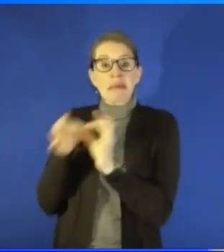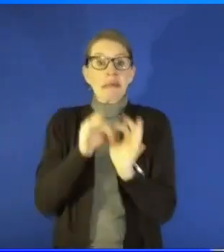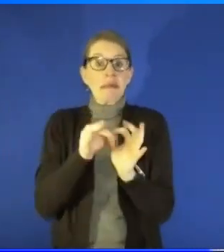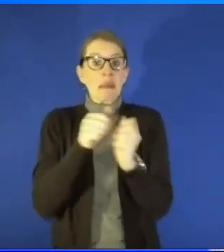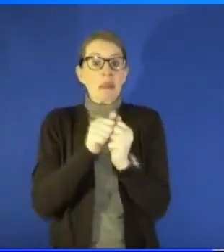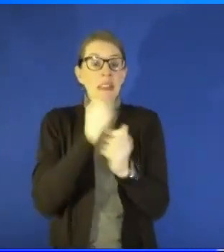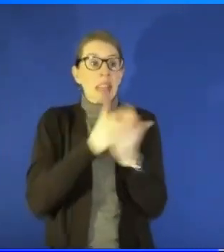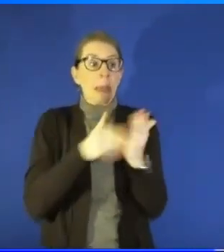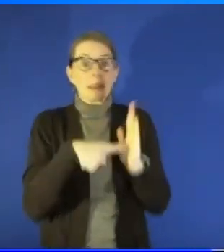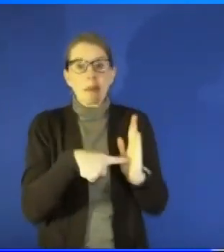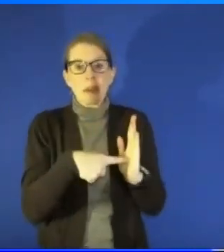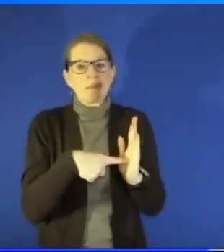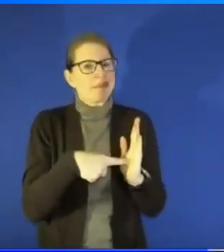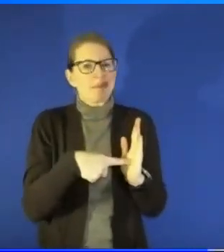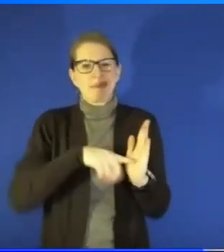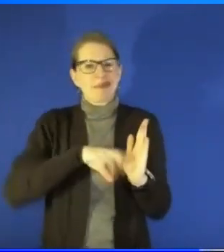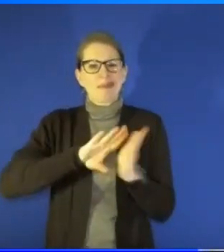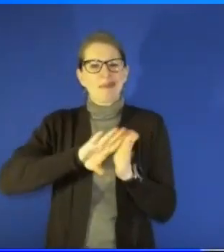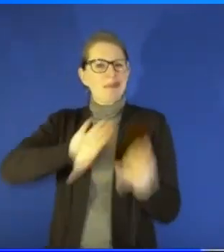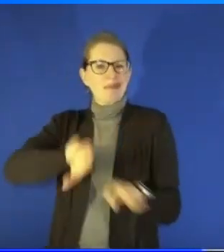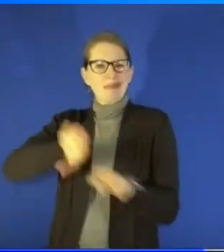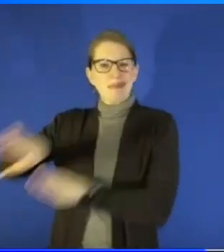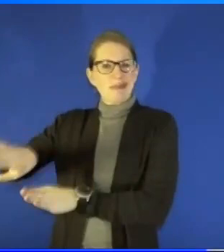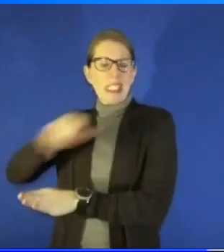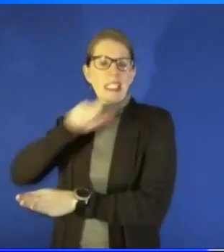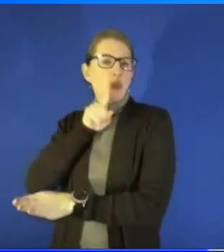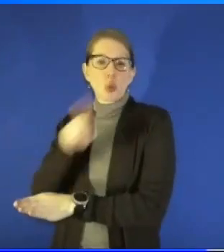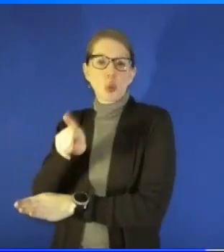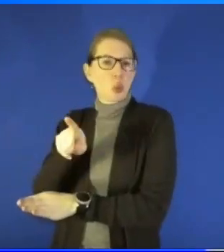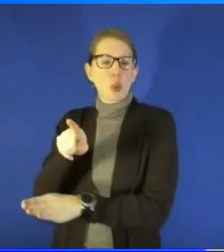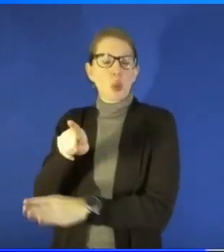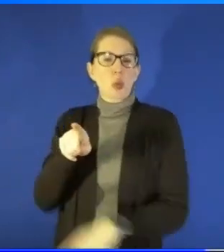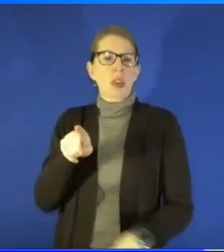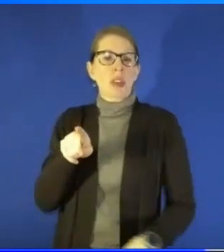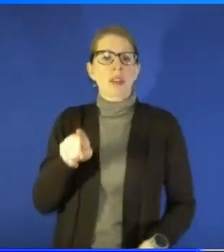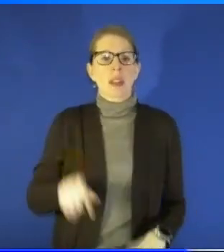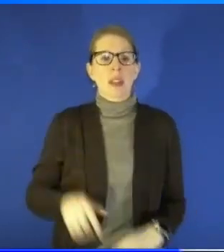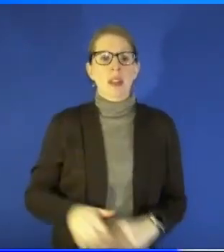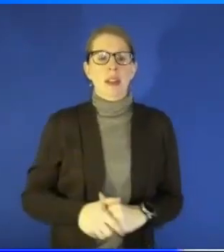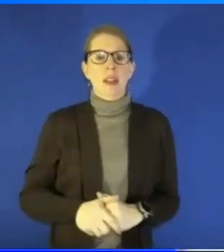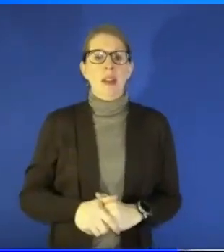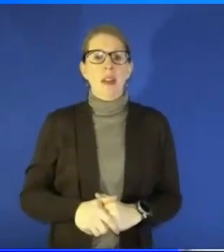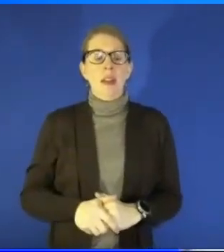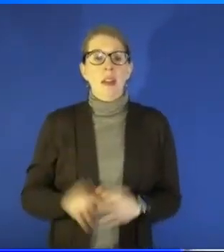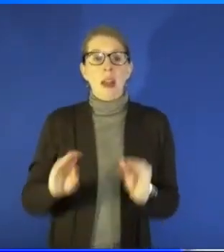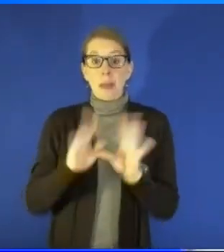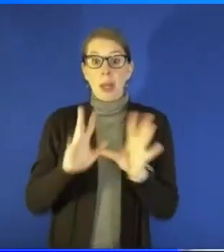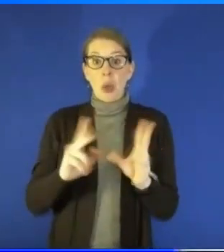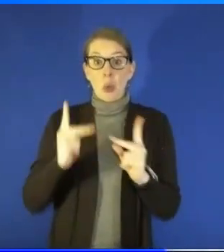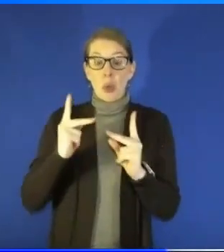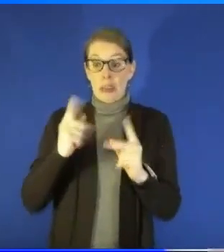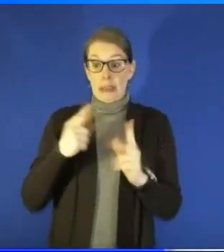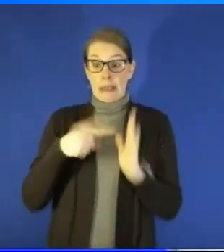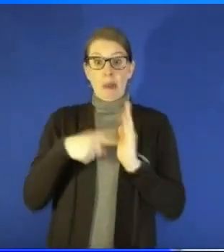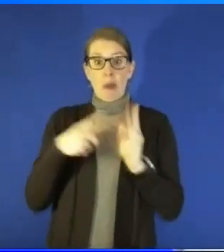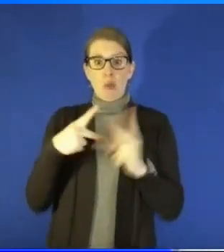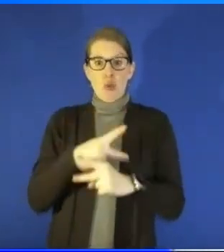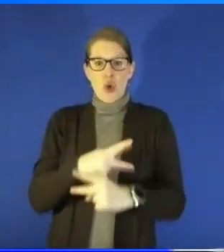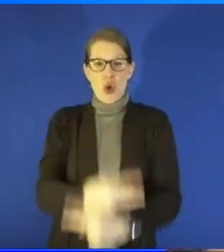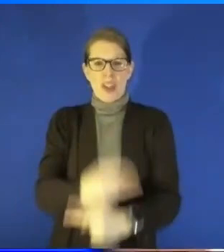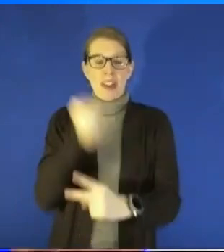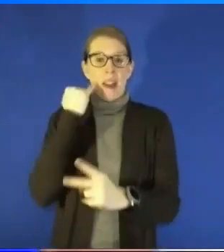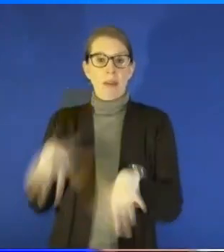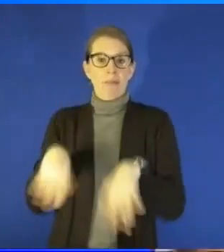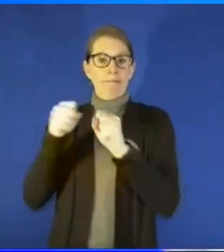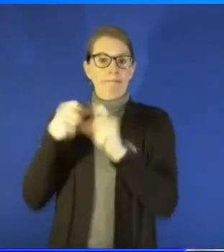symptoms. We now know that's not true, that there doesn't appear to be any worsening of symptoms in patients that got vaccinated